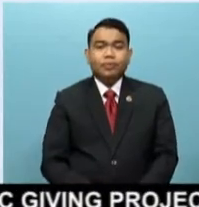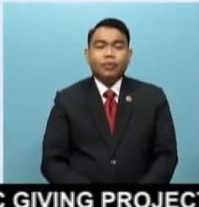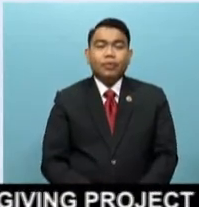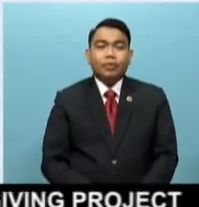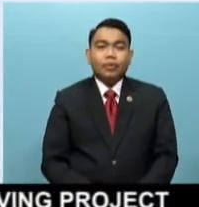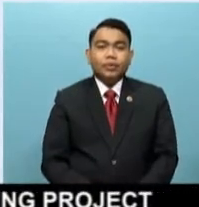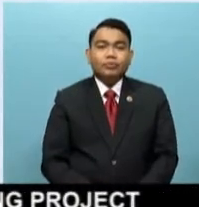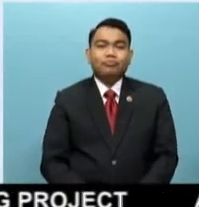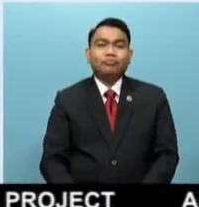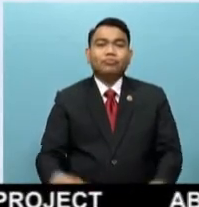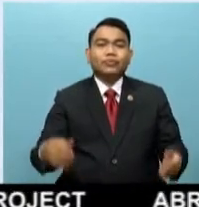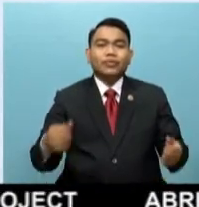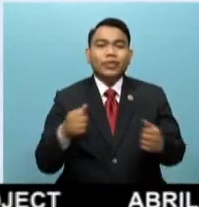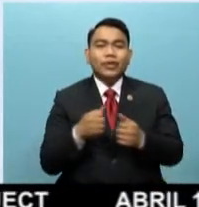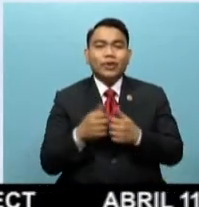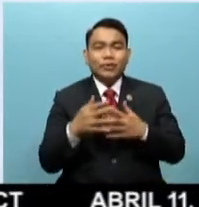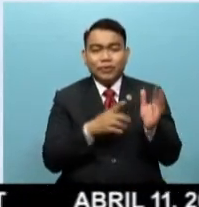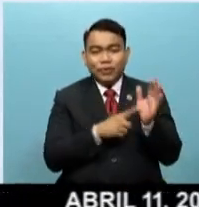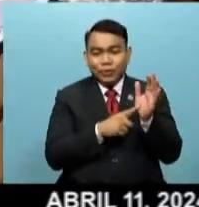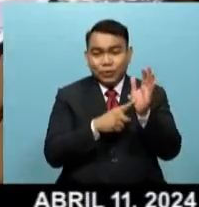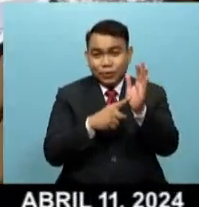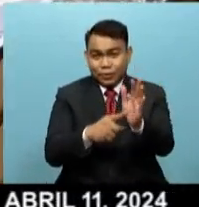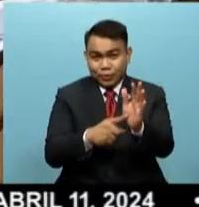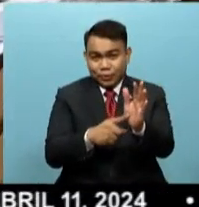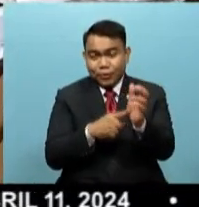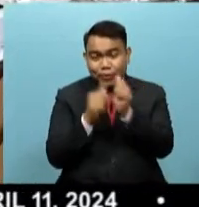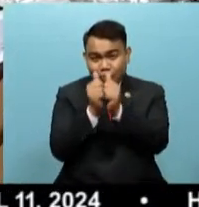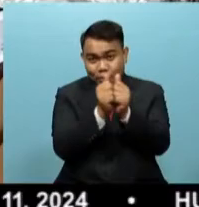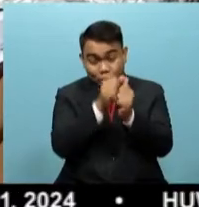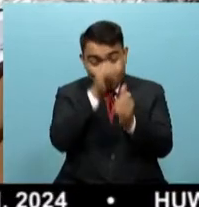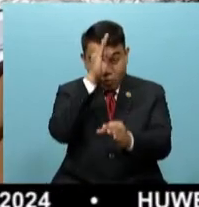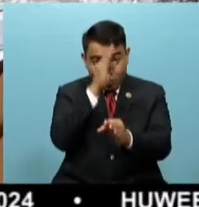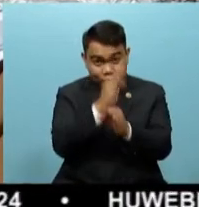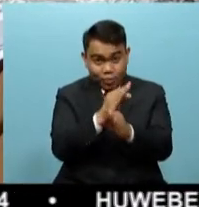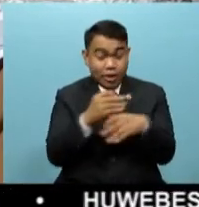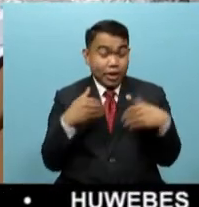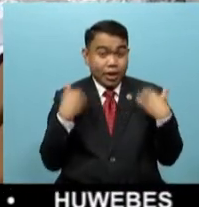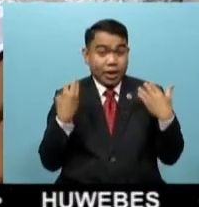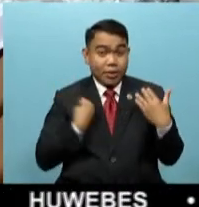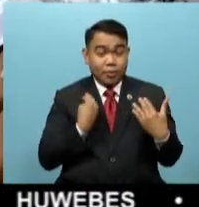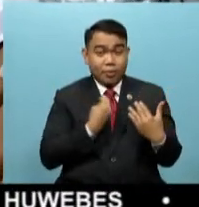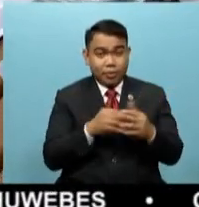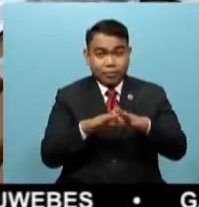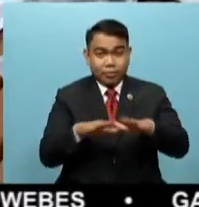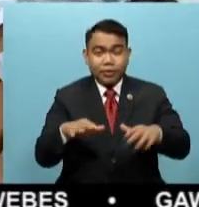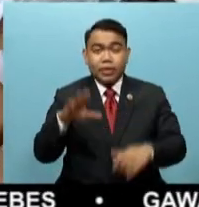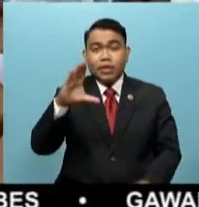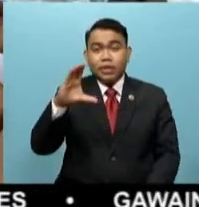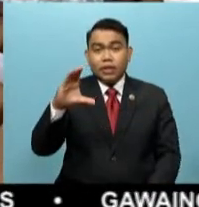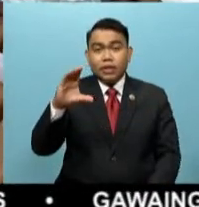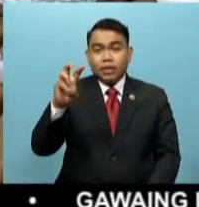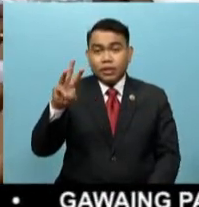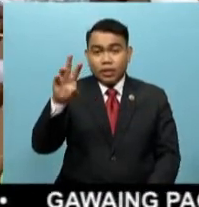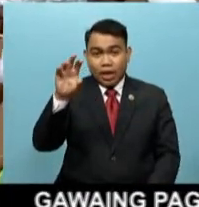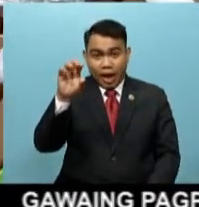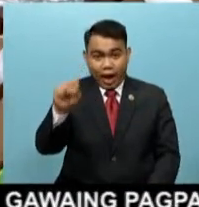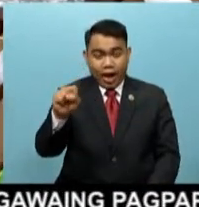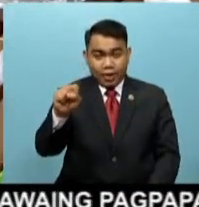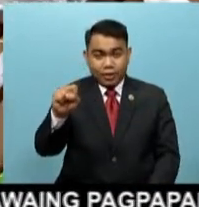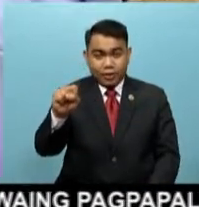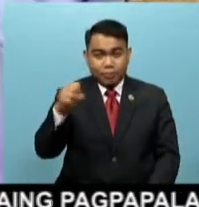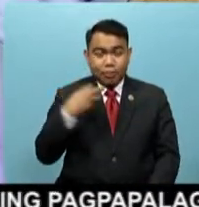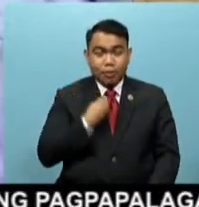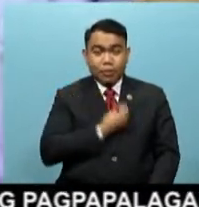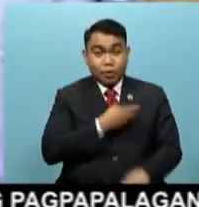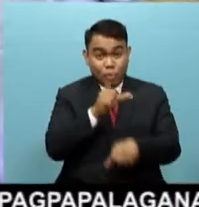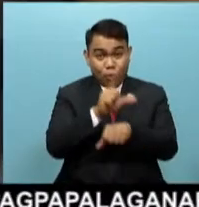In a heartwarming display of fellowship and faith, young members from the Children's Worship Service, or CWS,